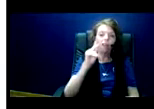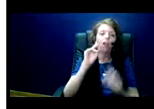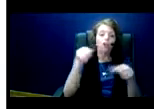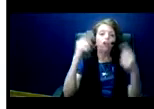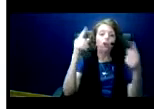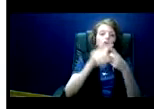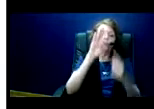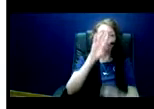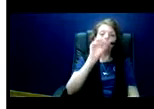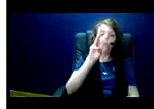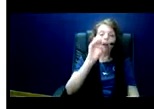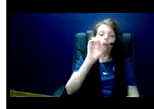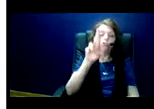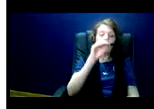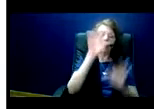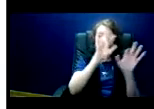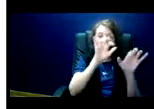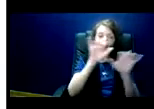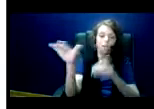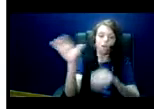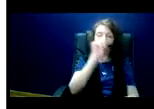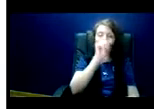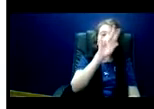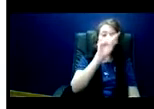Go to your browser and type in